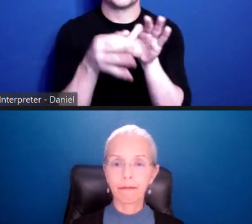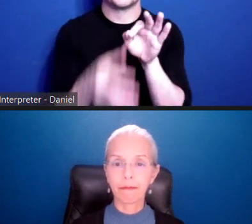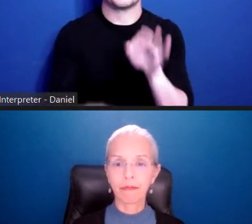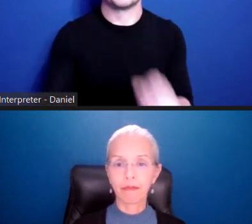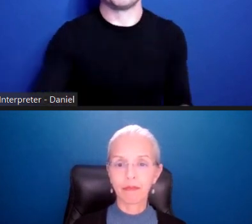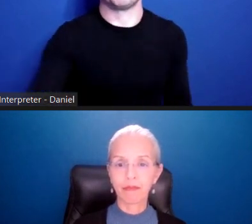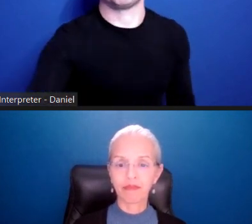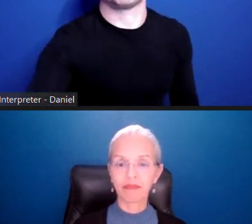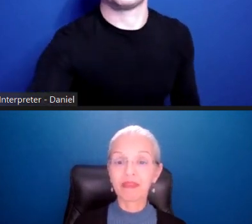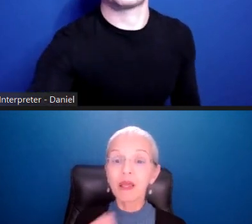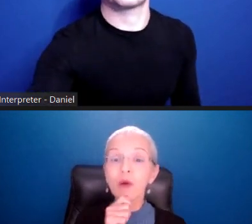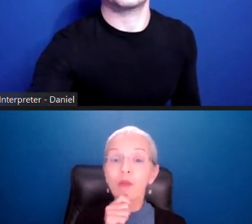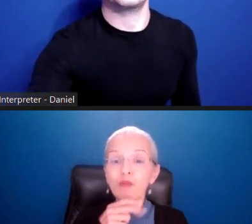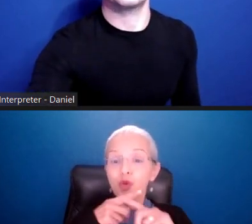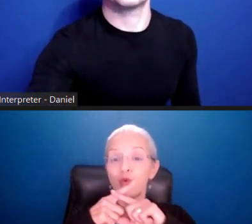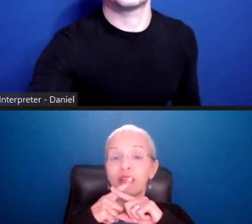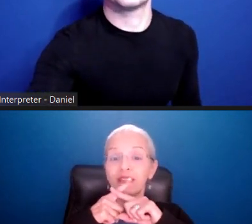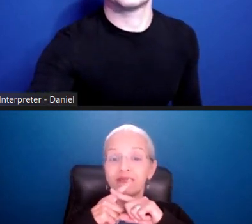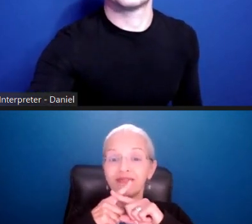muted.